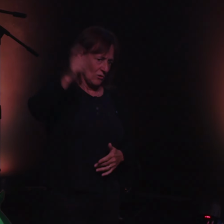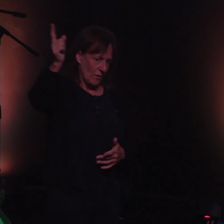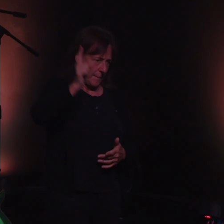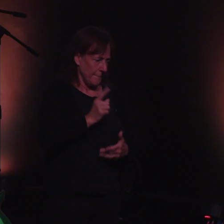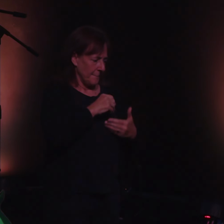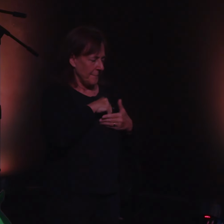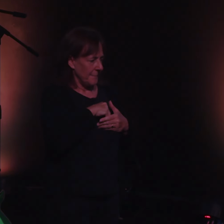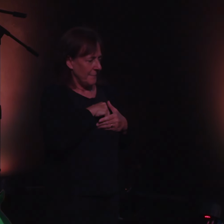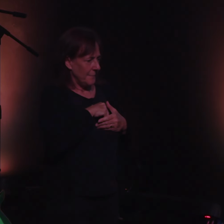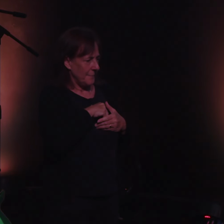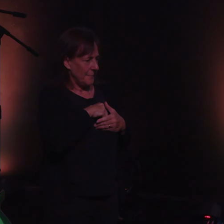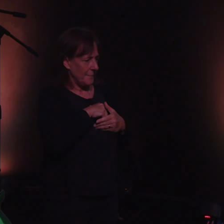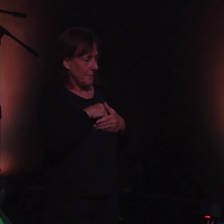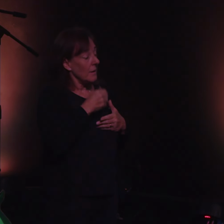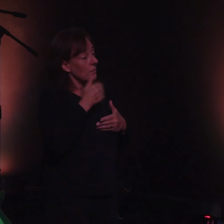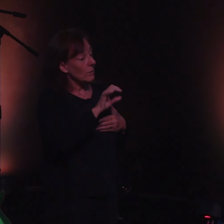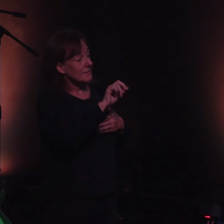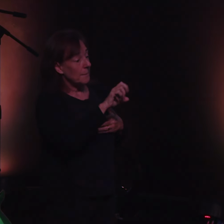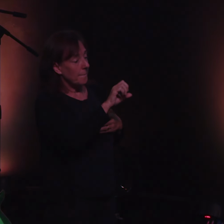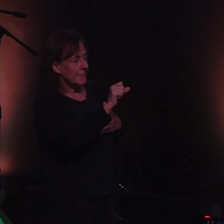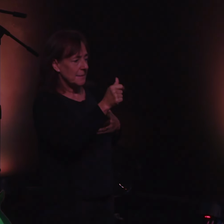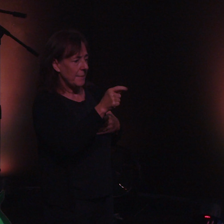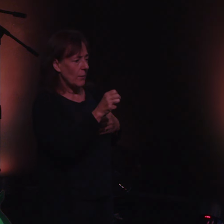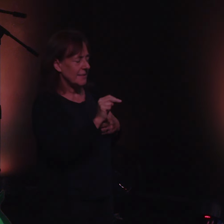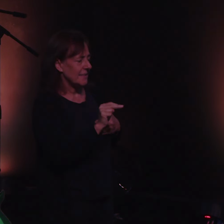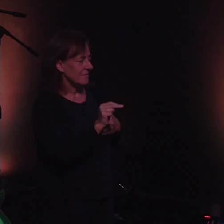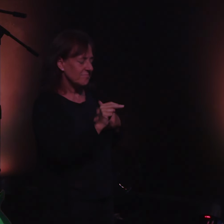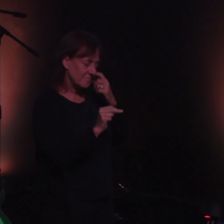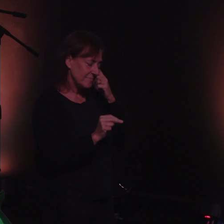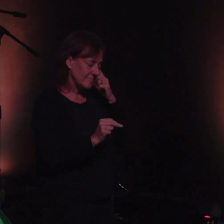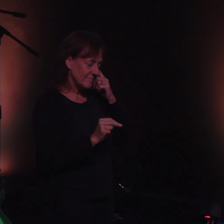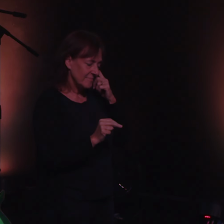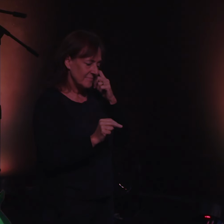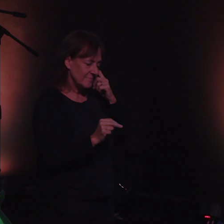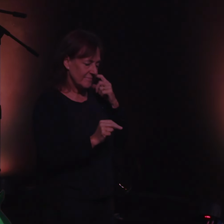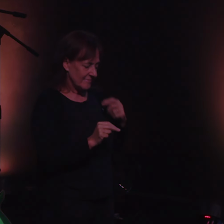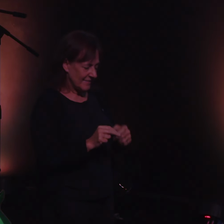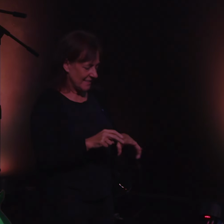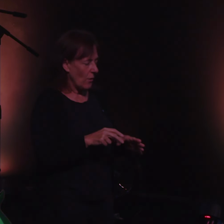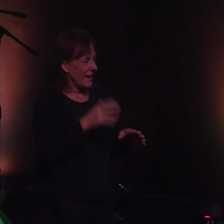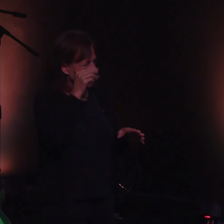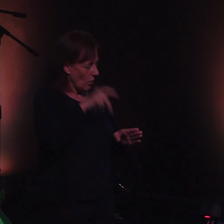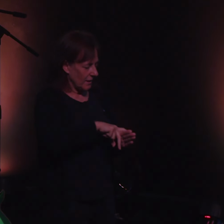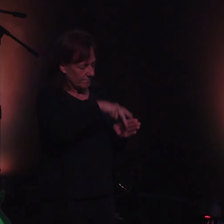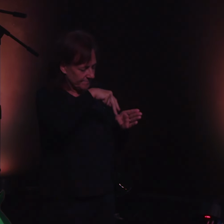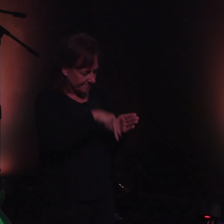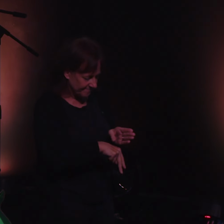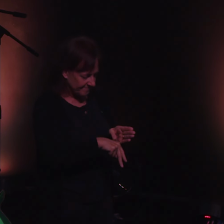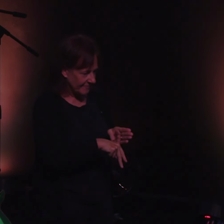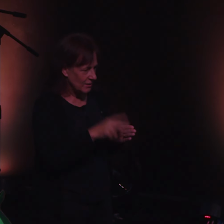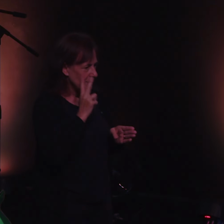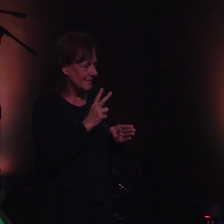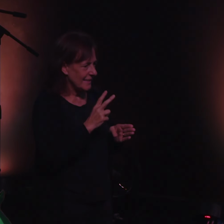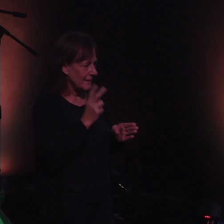What does it say that the Samaritan did? He gets down off of his donkey. You see the